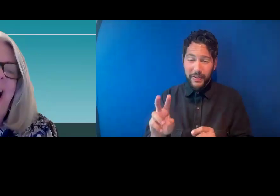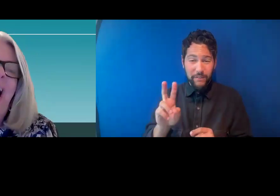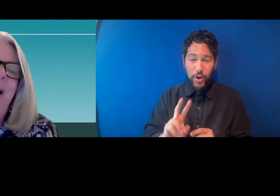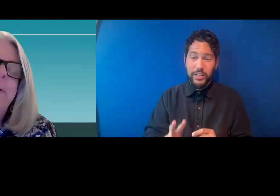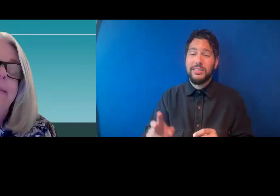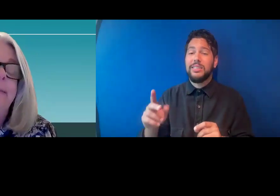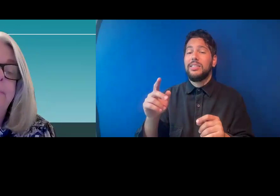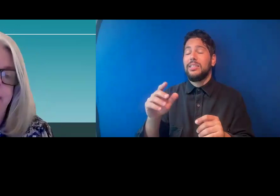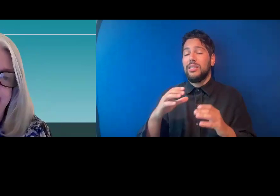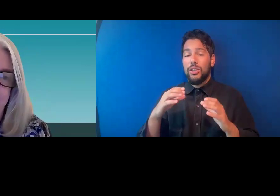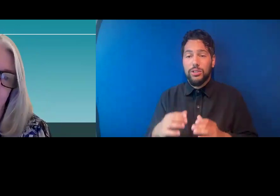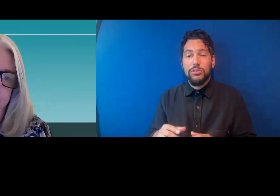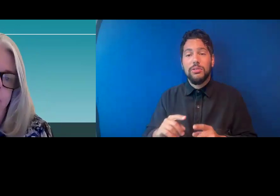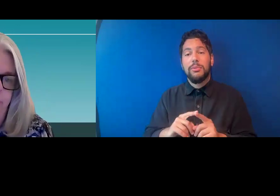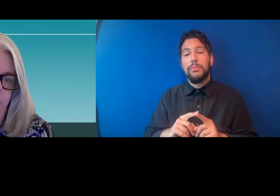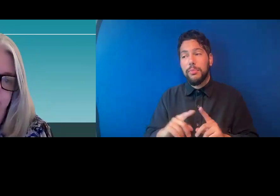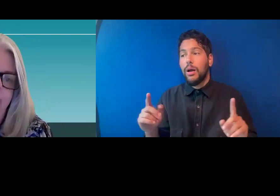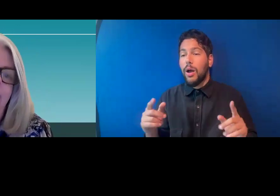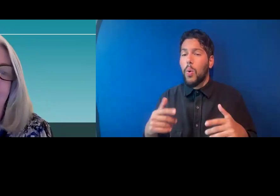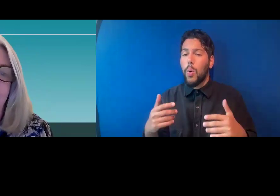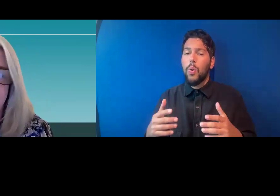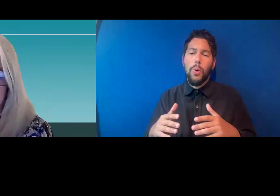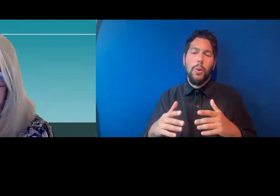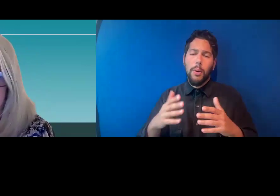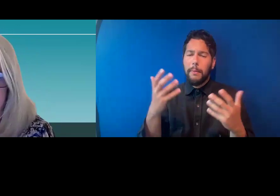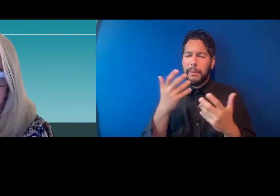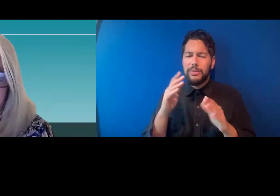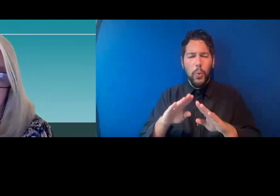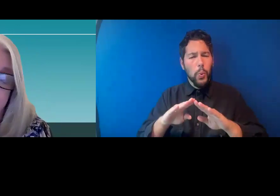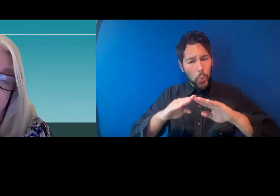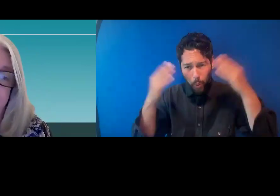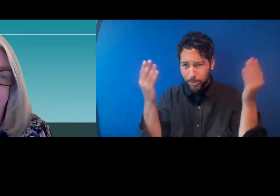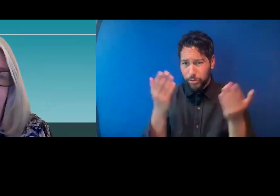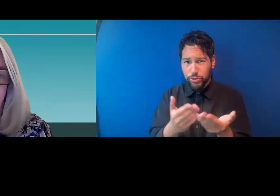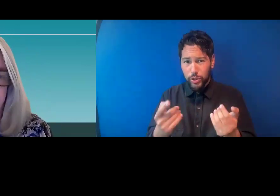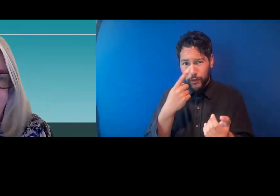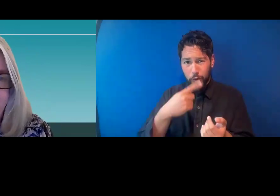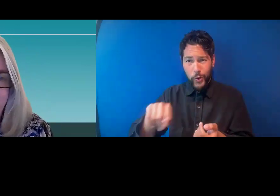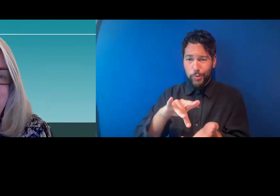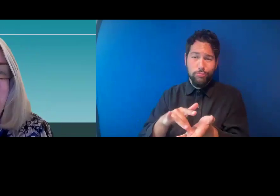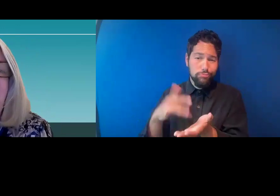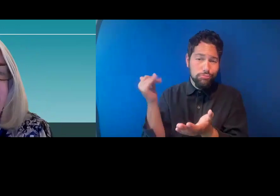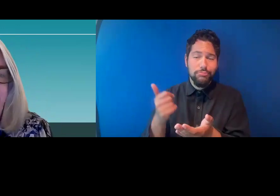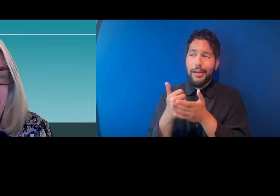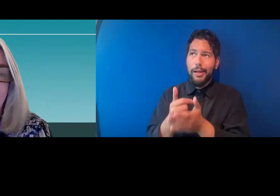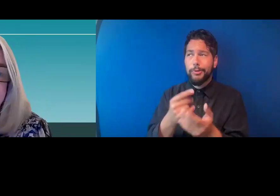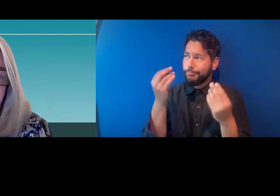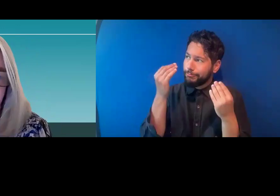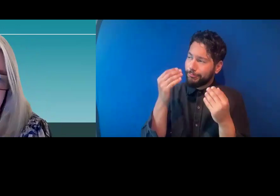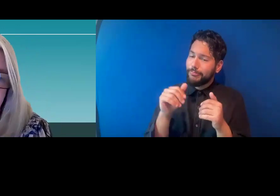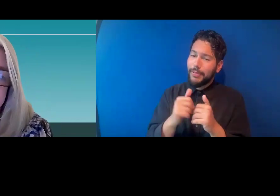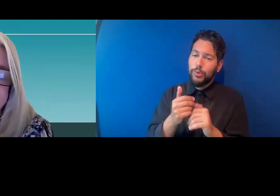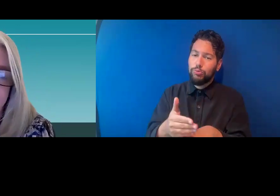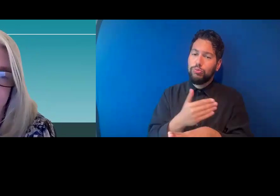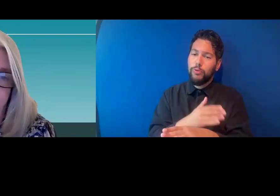customer, but it's an amazing open resource that can really sort of help you think about your business. And actually at